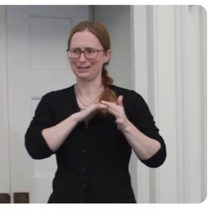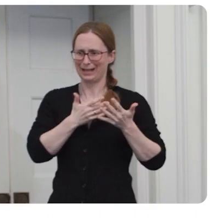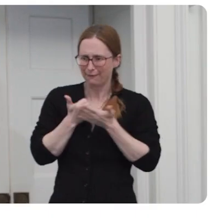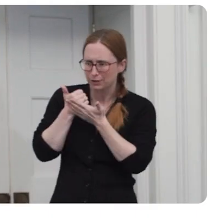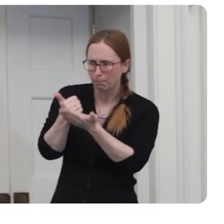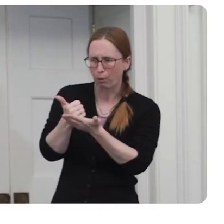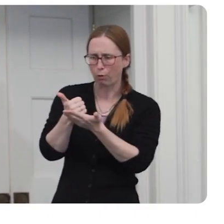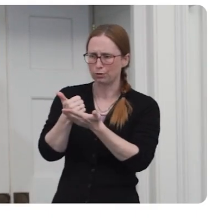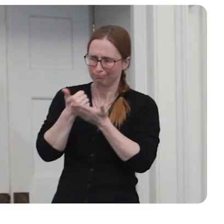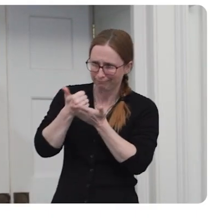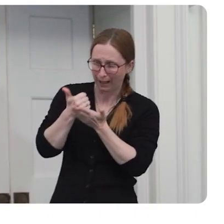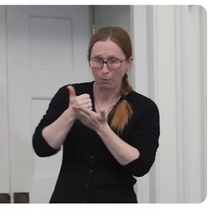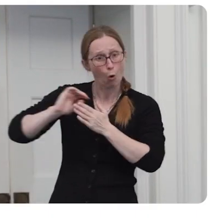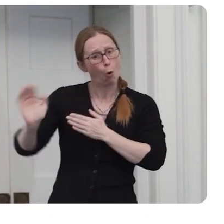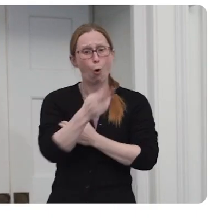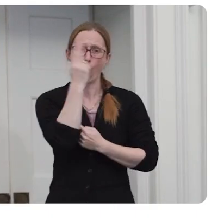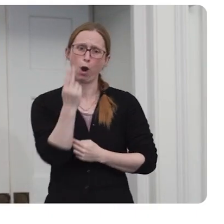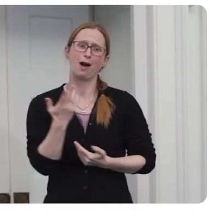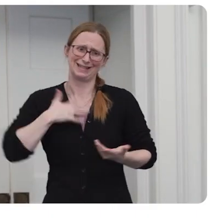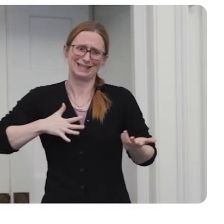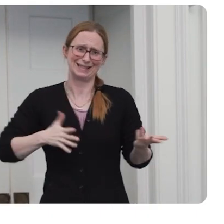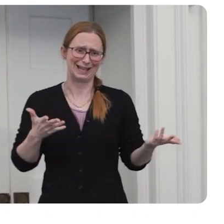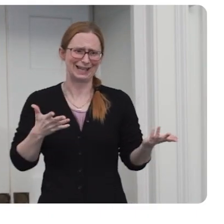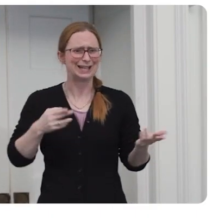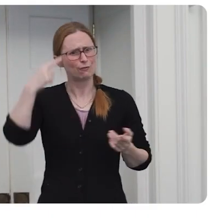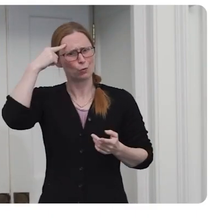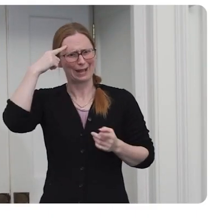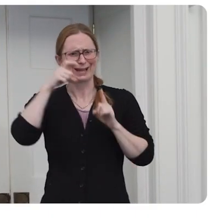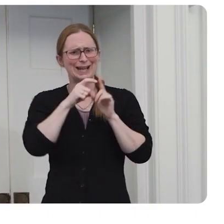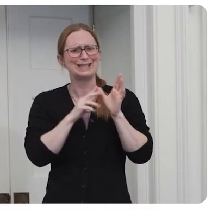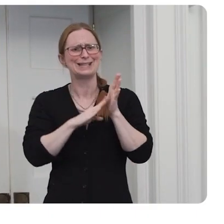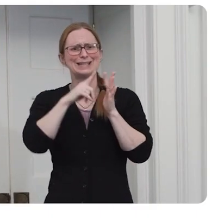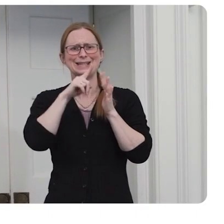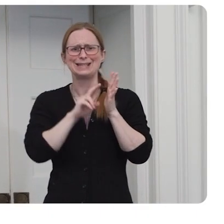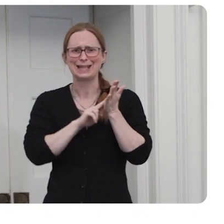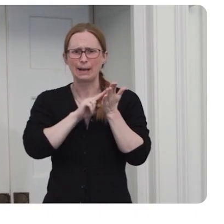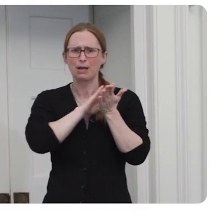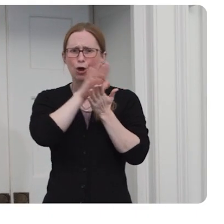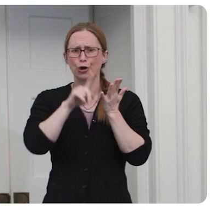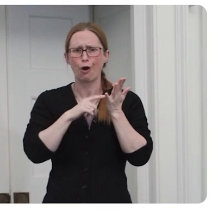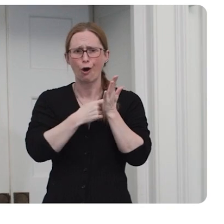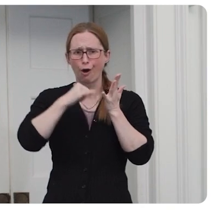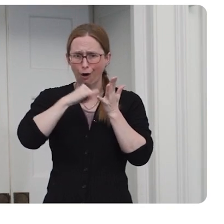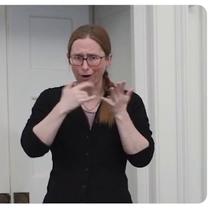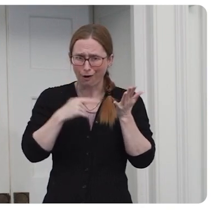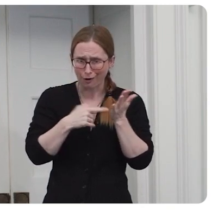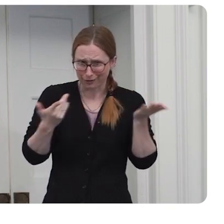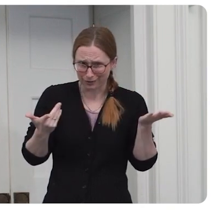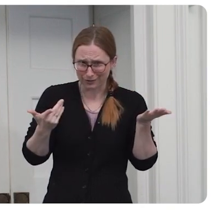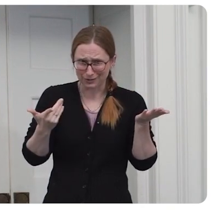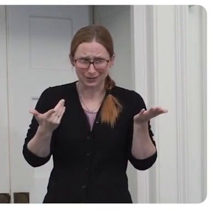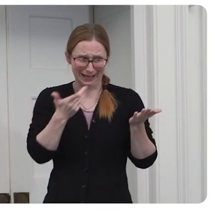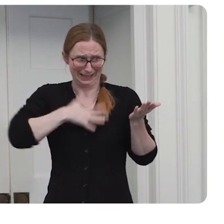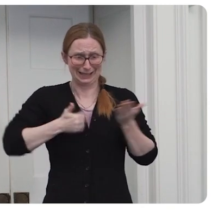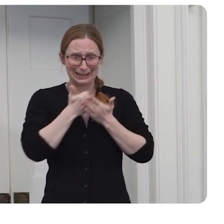because having support and help is something that all artists have done. Think of Damien Hirst. And in this current climate, when